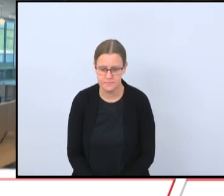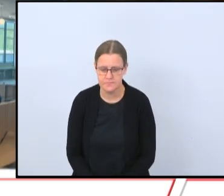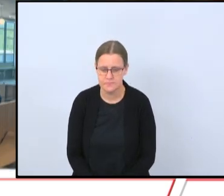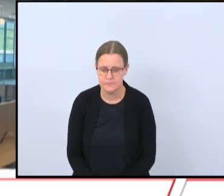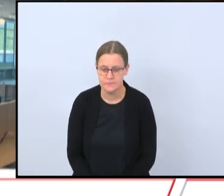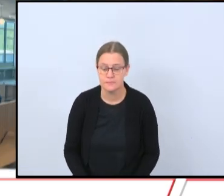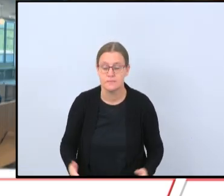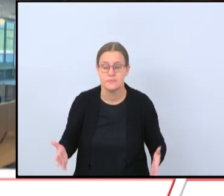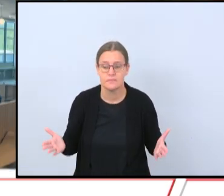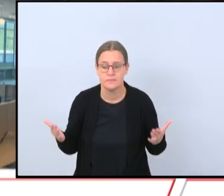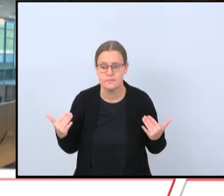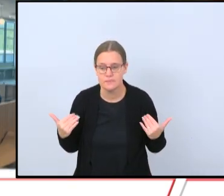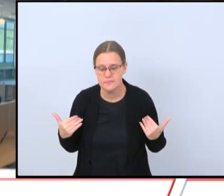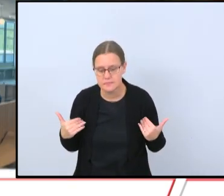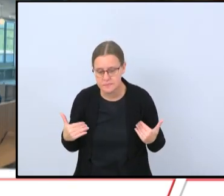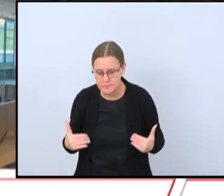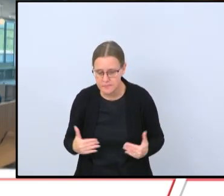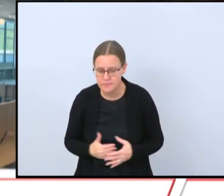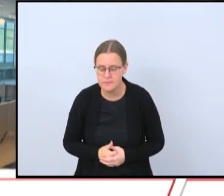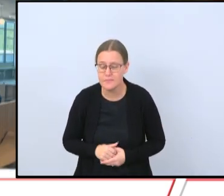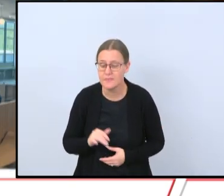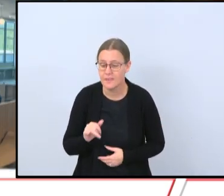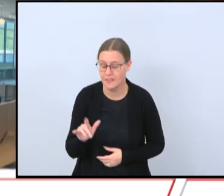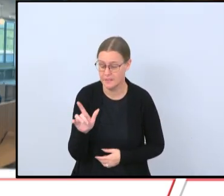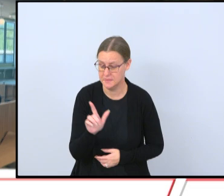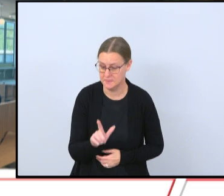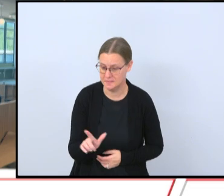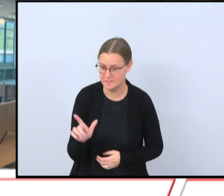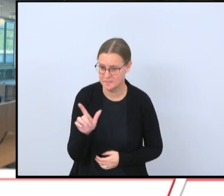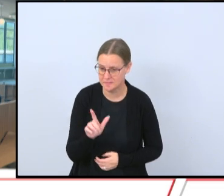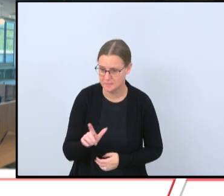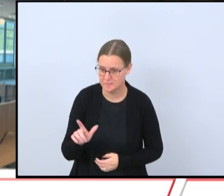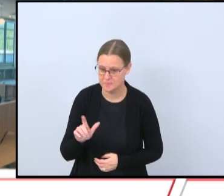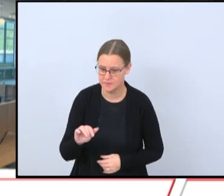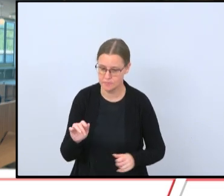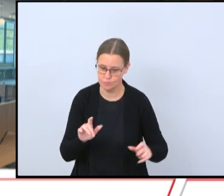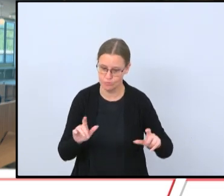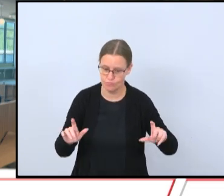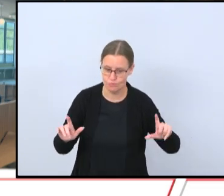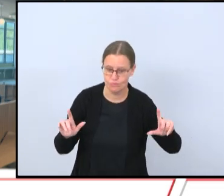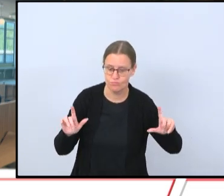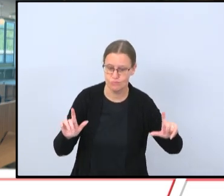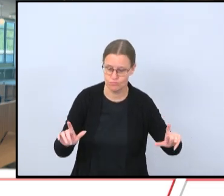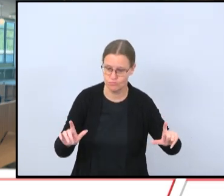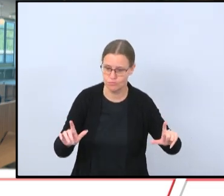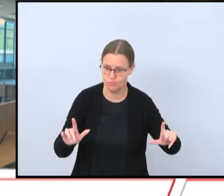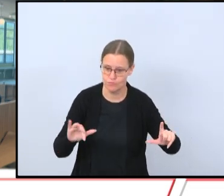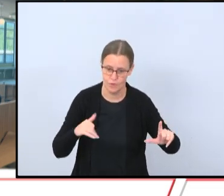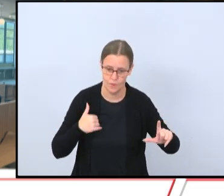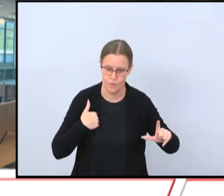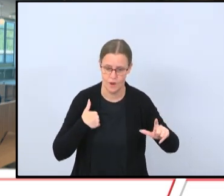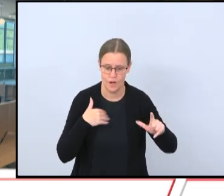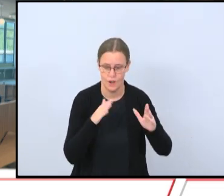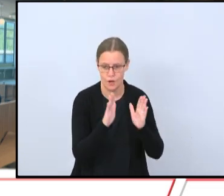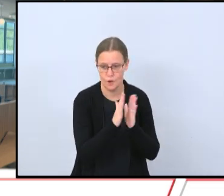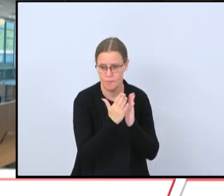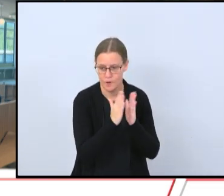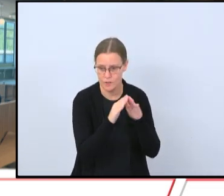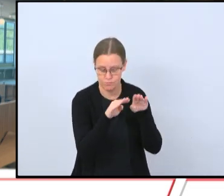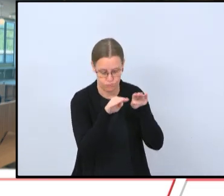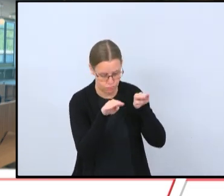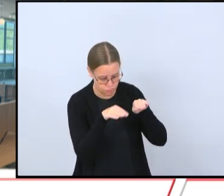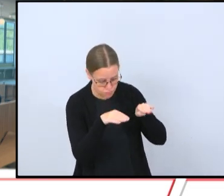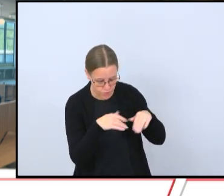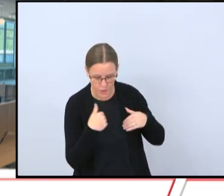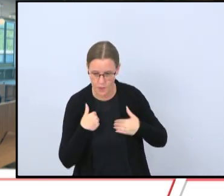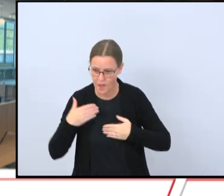Moving on here, this gives you an image of the library. So that large areas where your library stacks are going to be. You have that huge